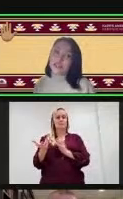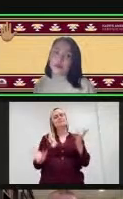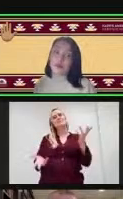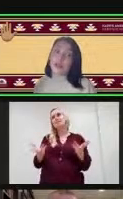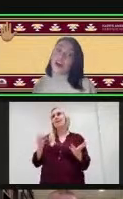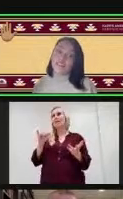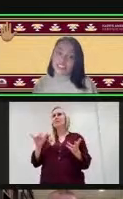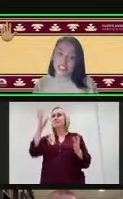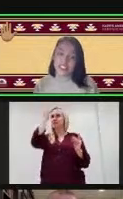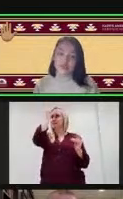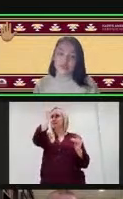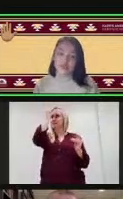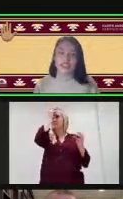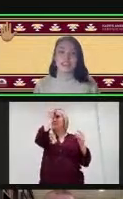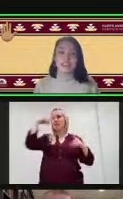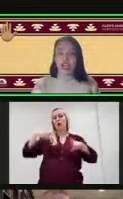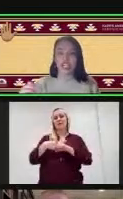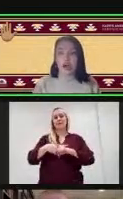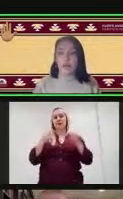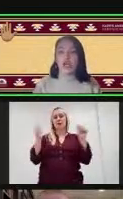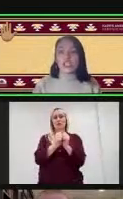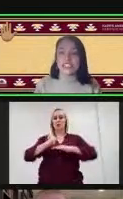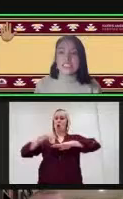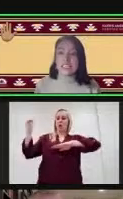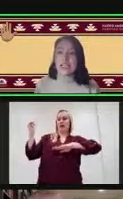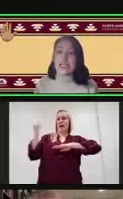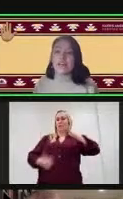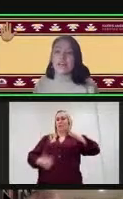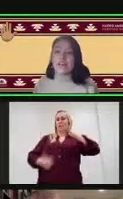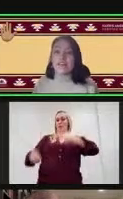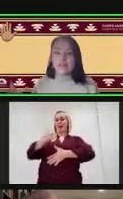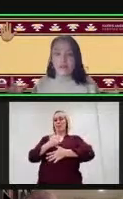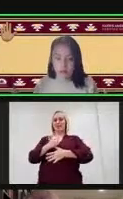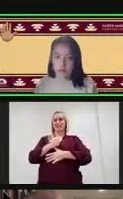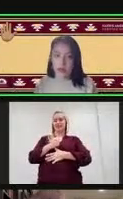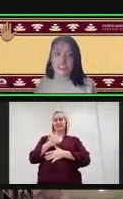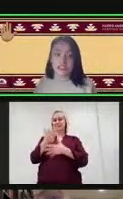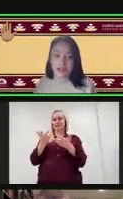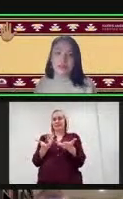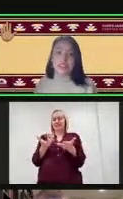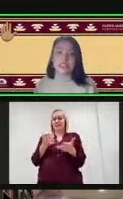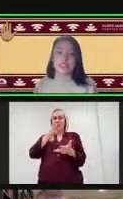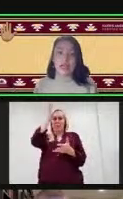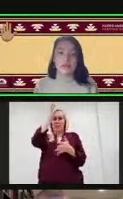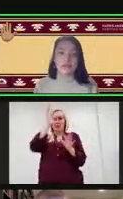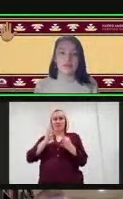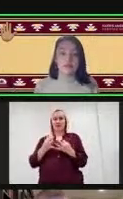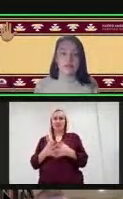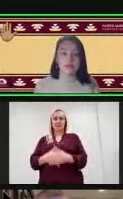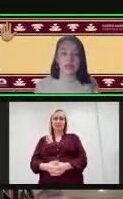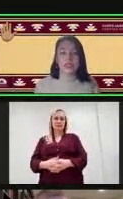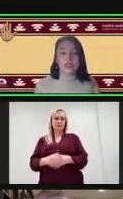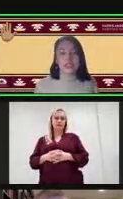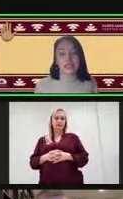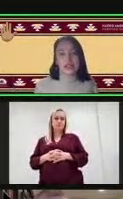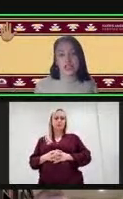That's where a little bit of my conflict is with just calling out prioritizing parents and families